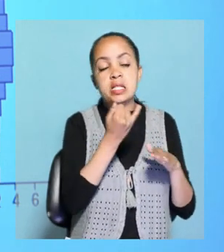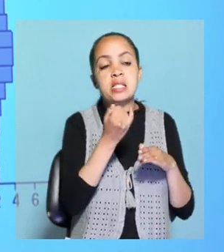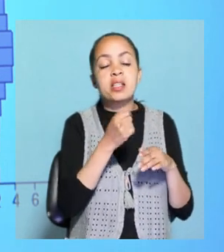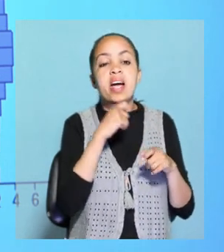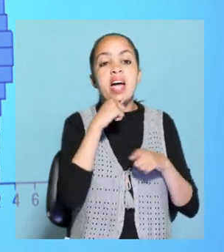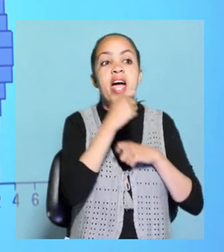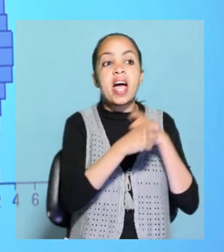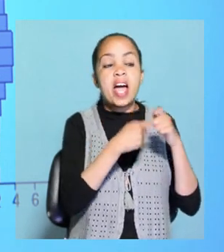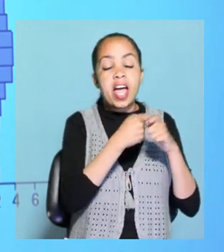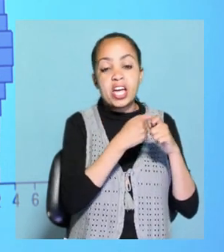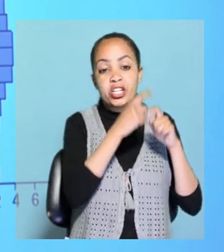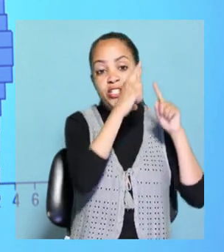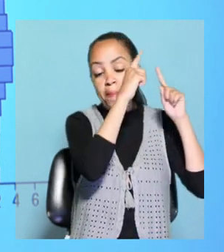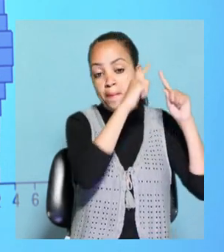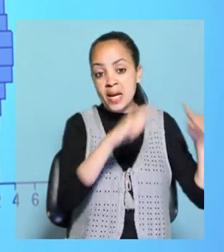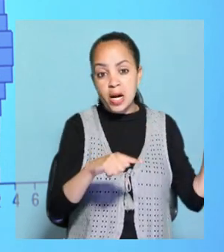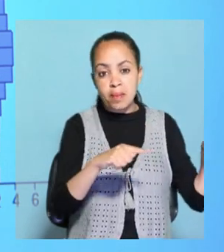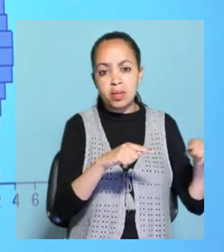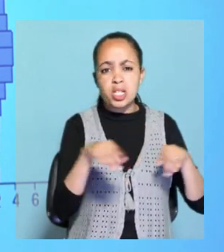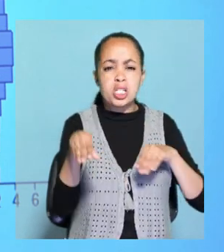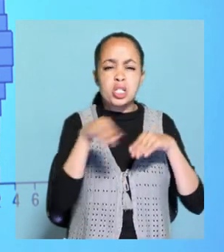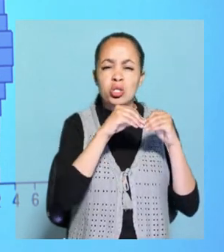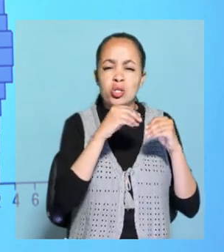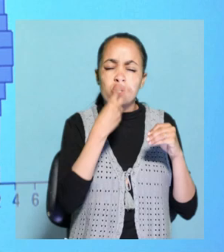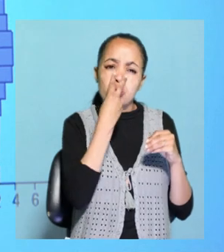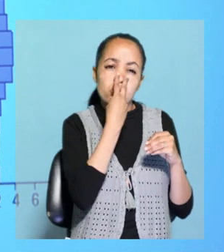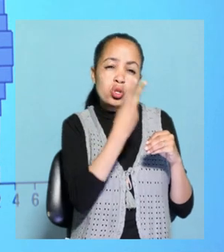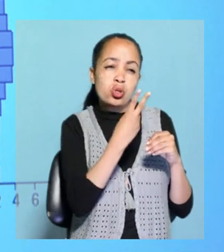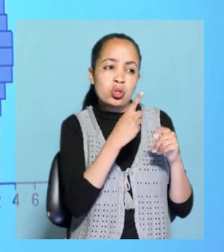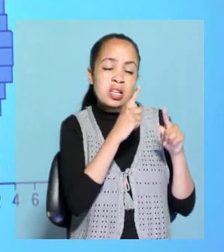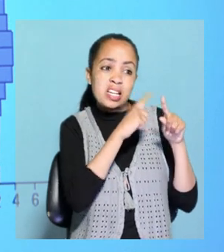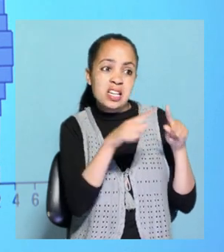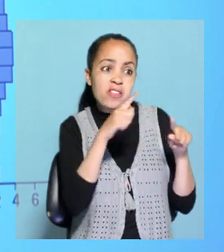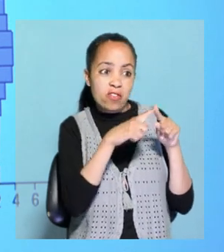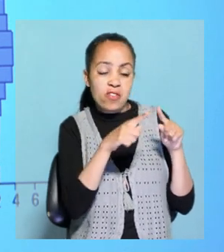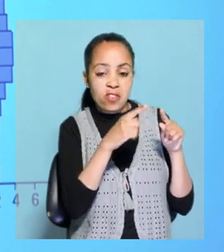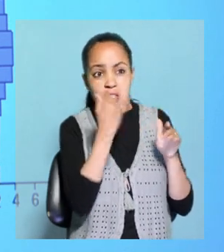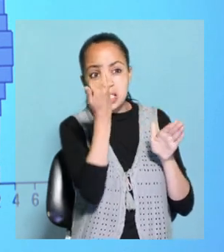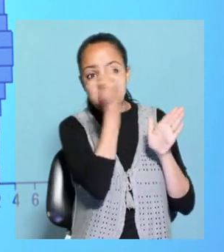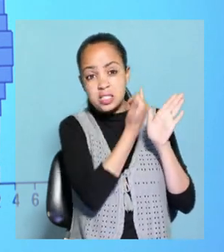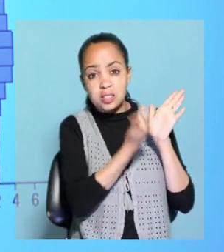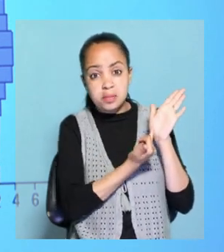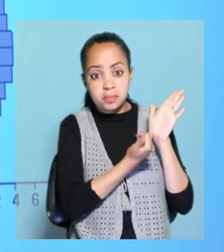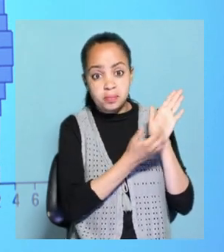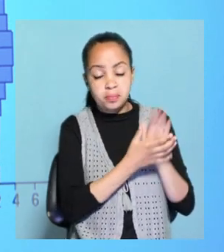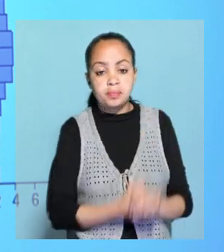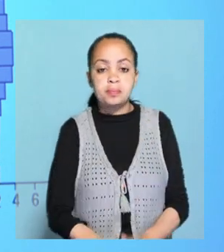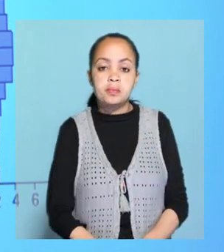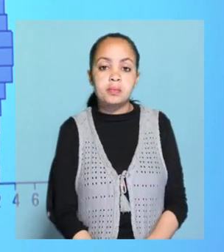pyramid. Student, do you see certain difference between this pyramid?